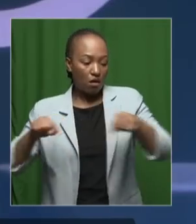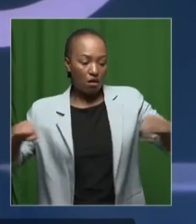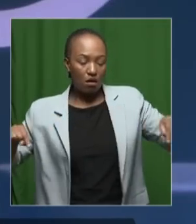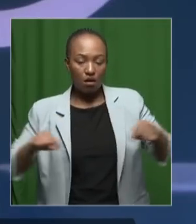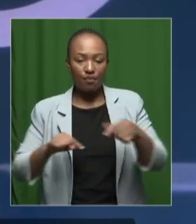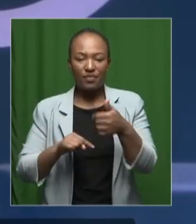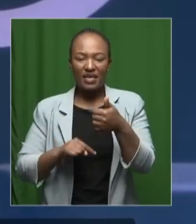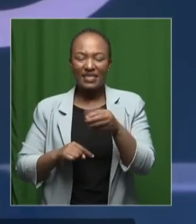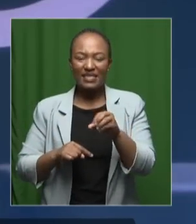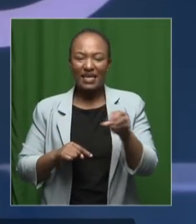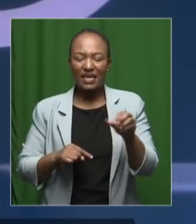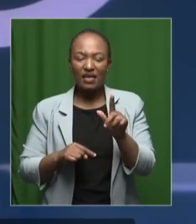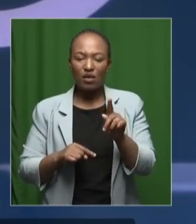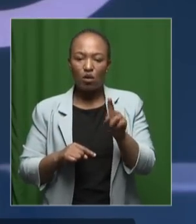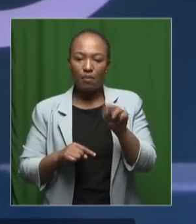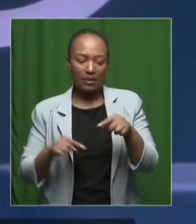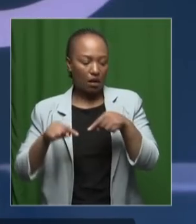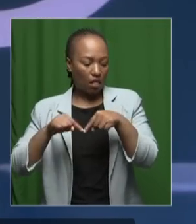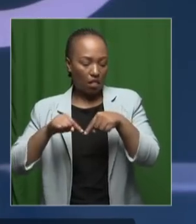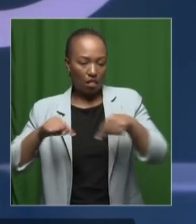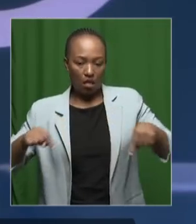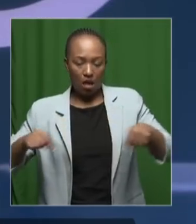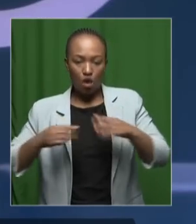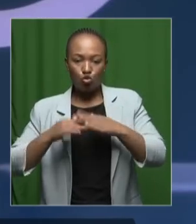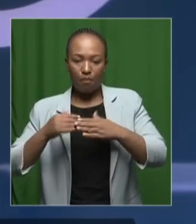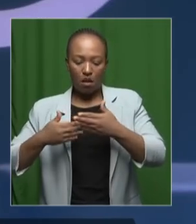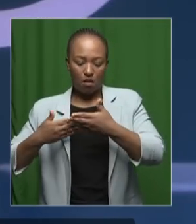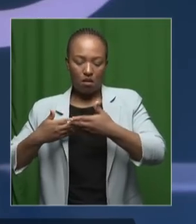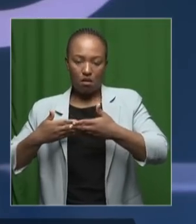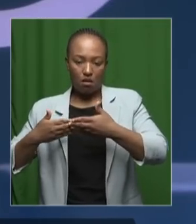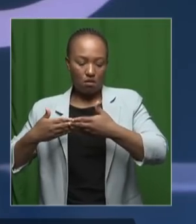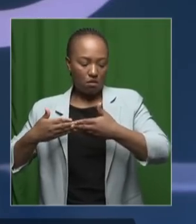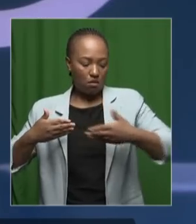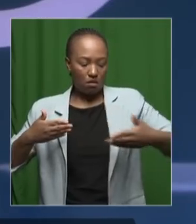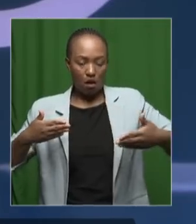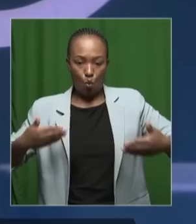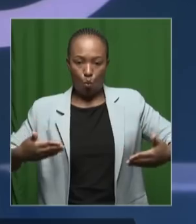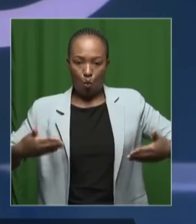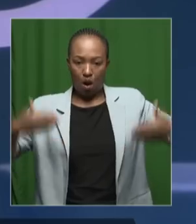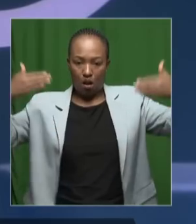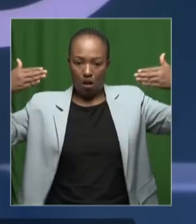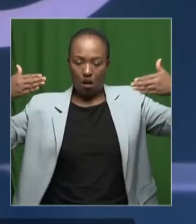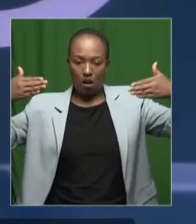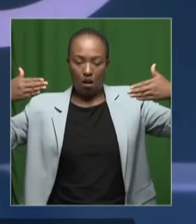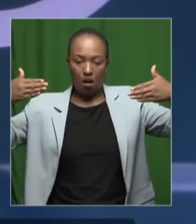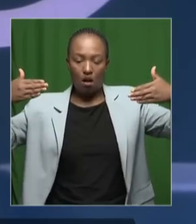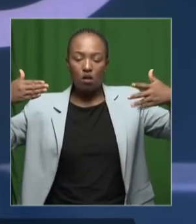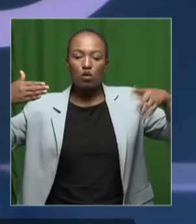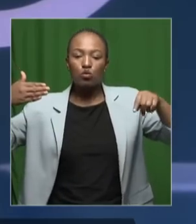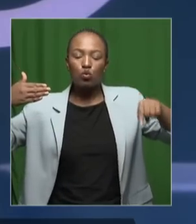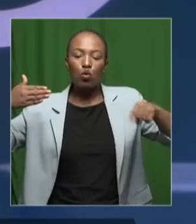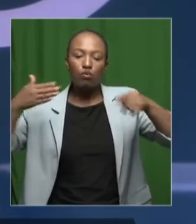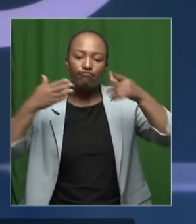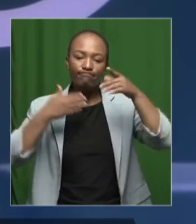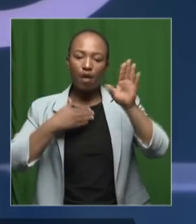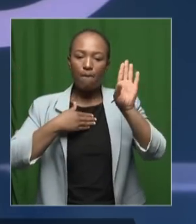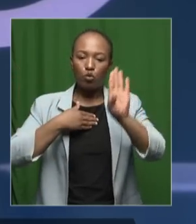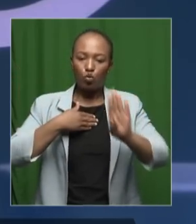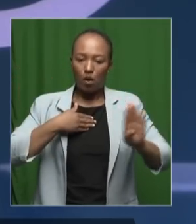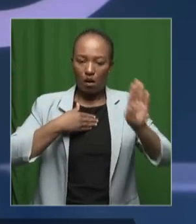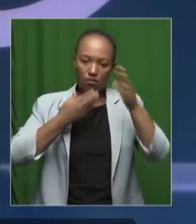kilometers from going all the way through to Botswana as well, coming all the way to the